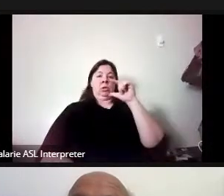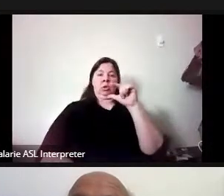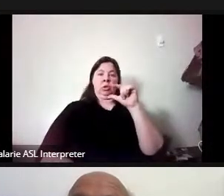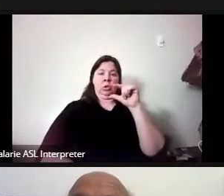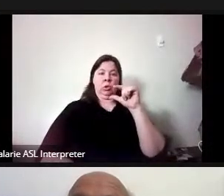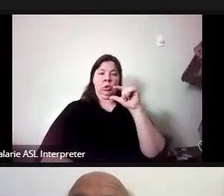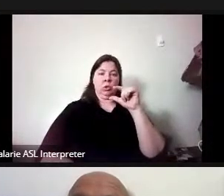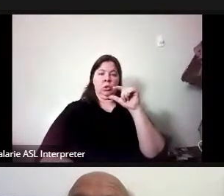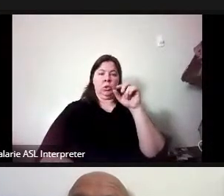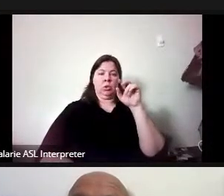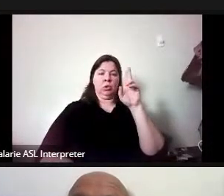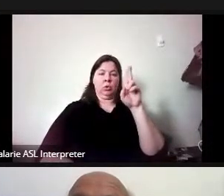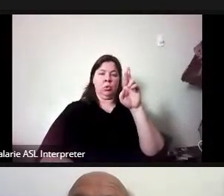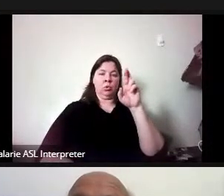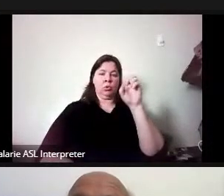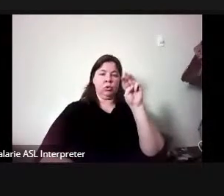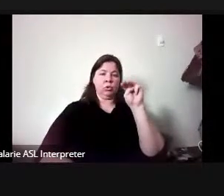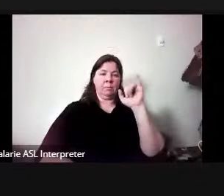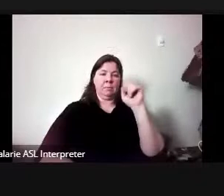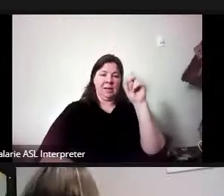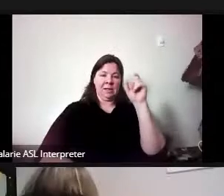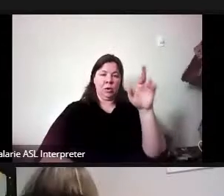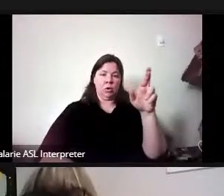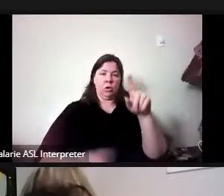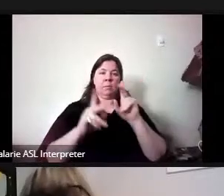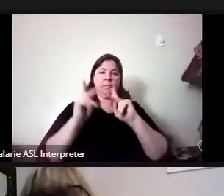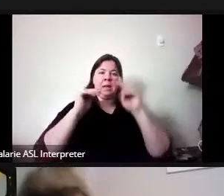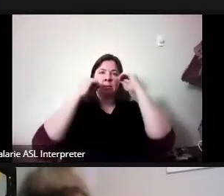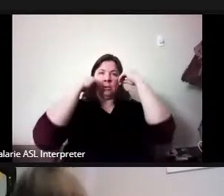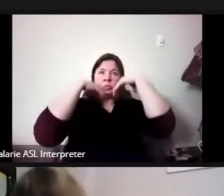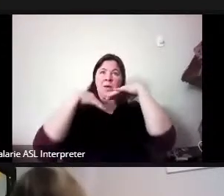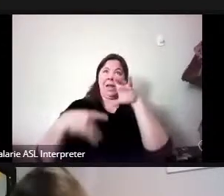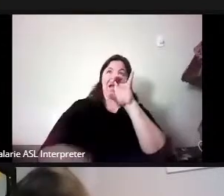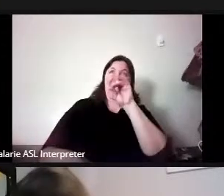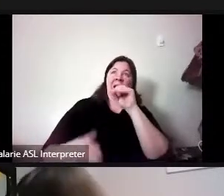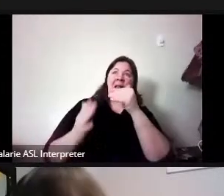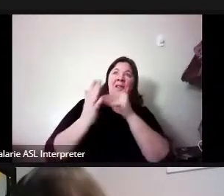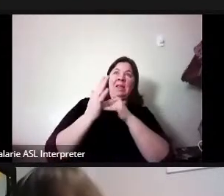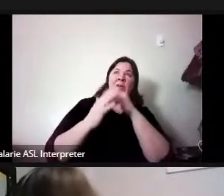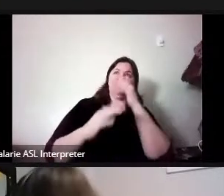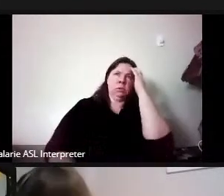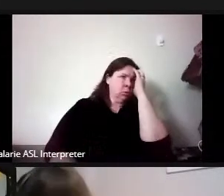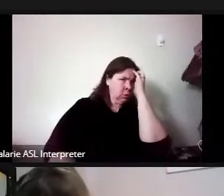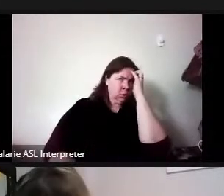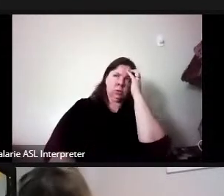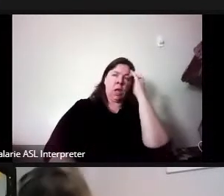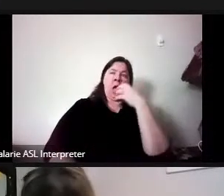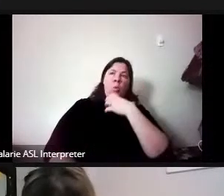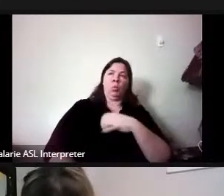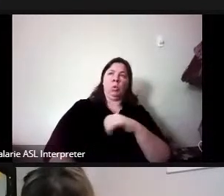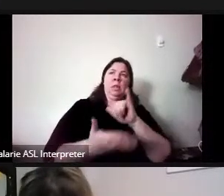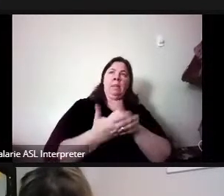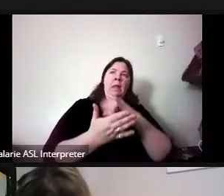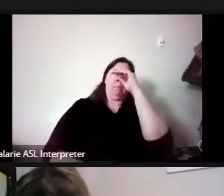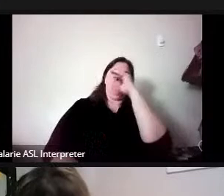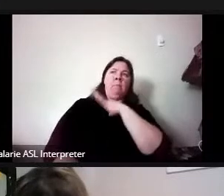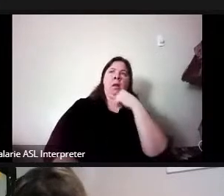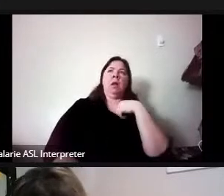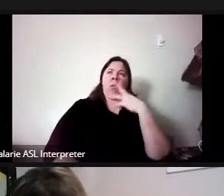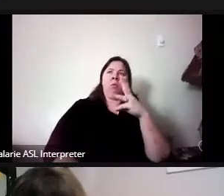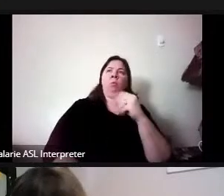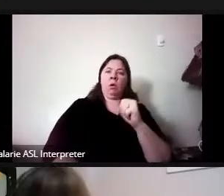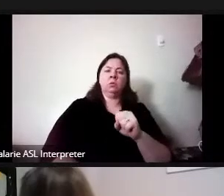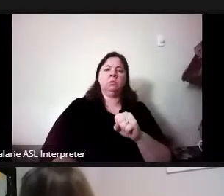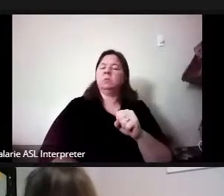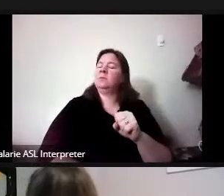has 80,000 people on his team, and people started sweating and getting all these, man, I wish I was that person. That is